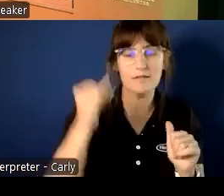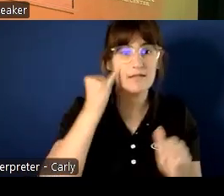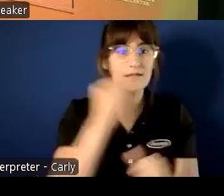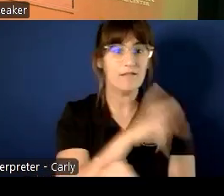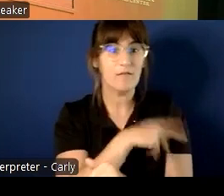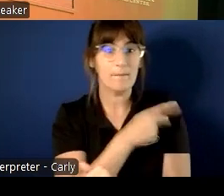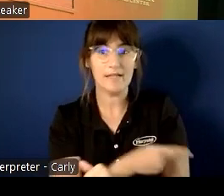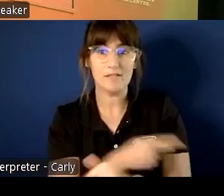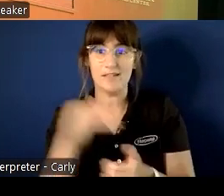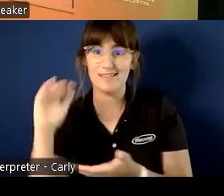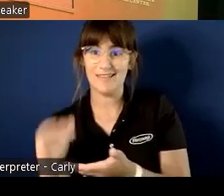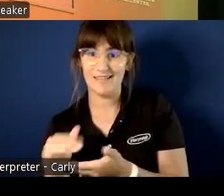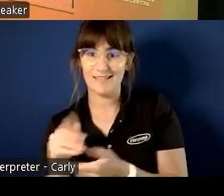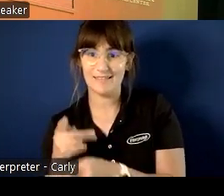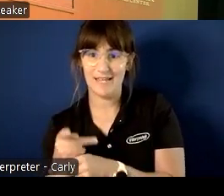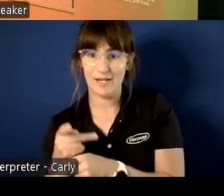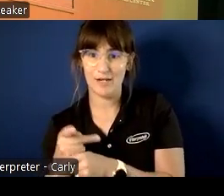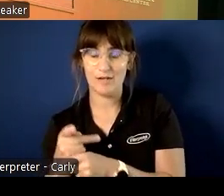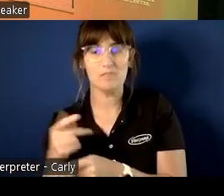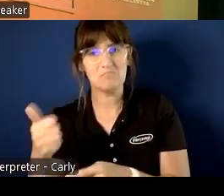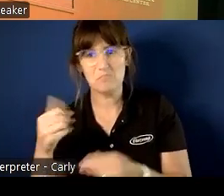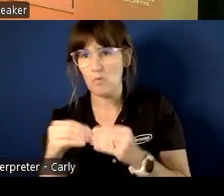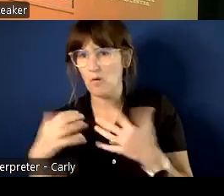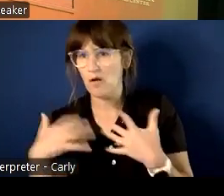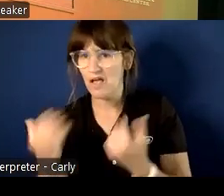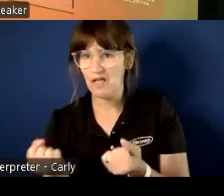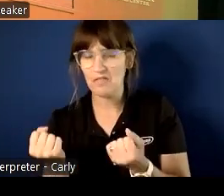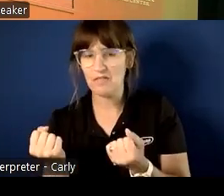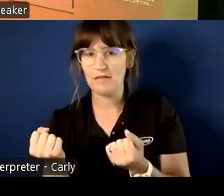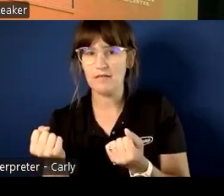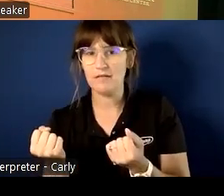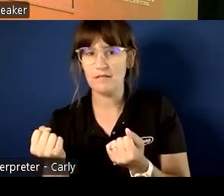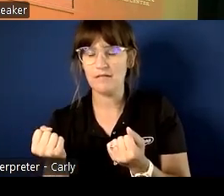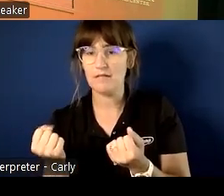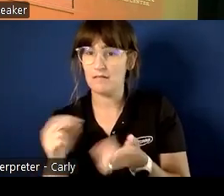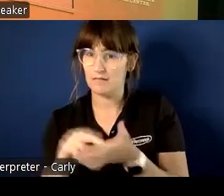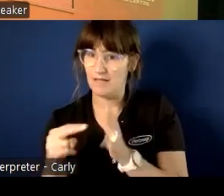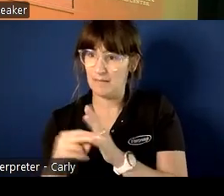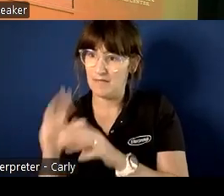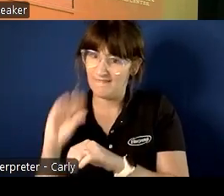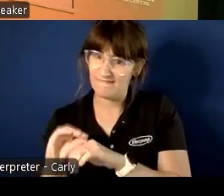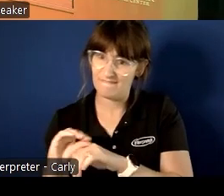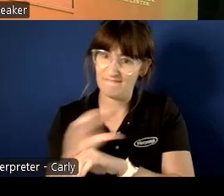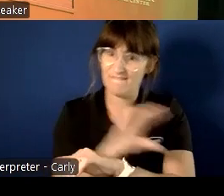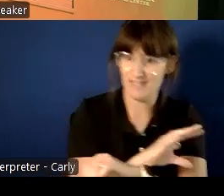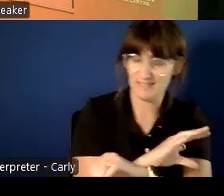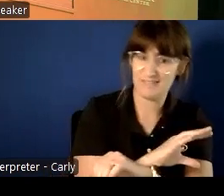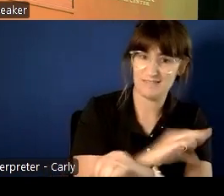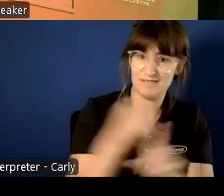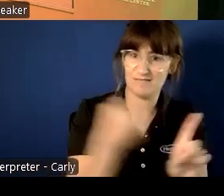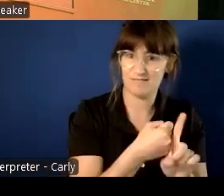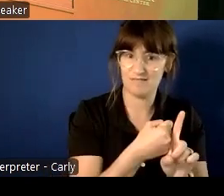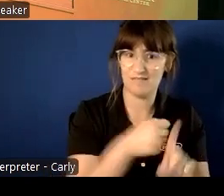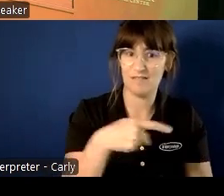incurs lower cost of care because they're healthier, whatever reason, right? Could that positively impact PHQ-9